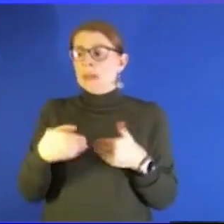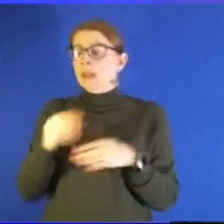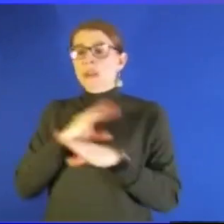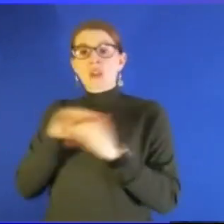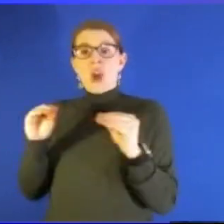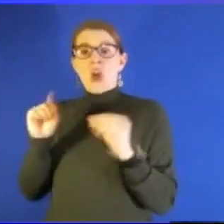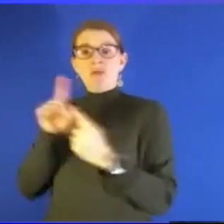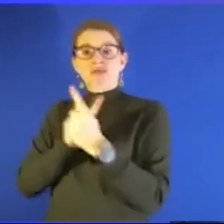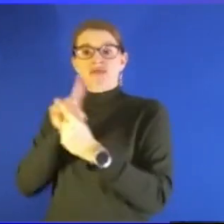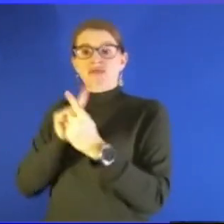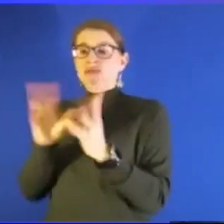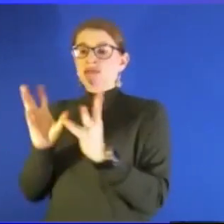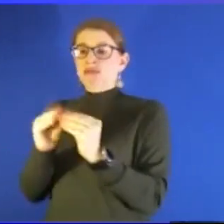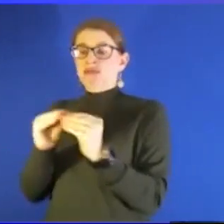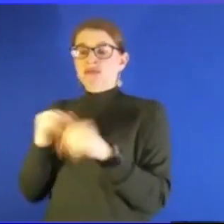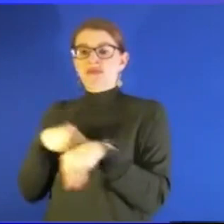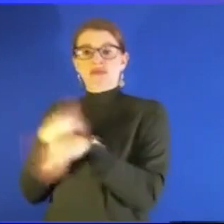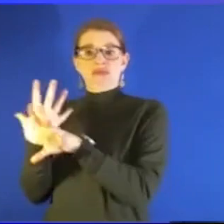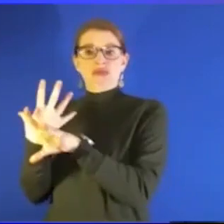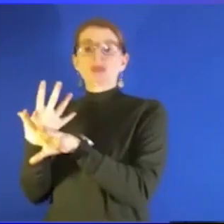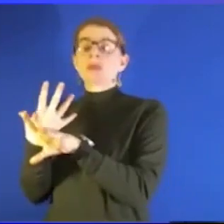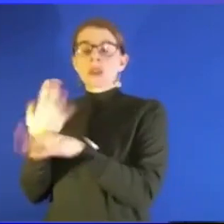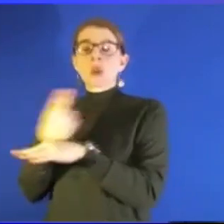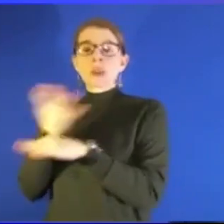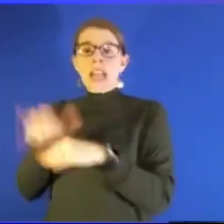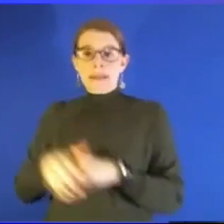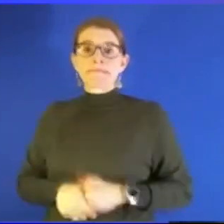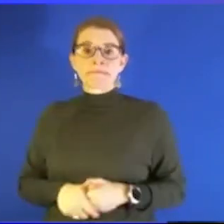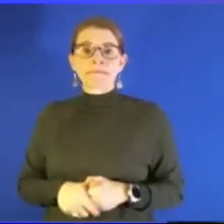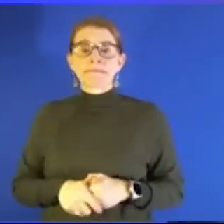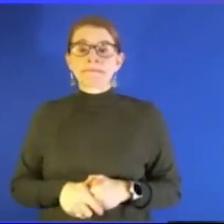on our business, so we're leveraging those in every way that we can.